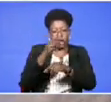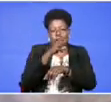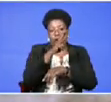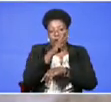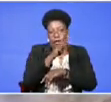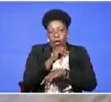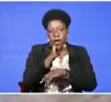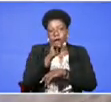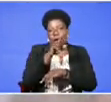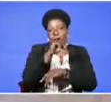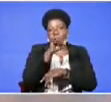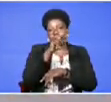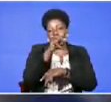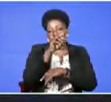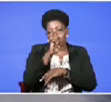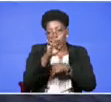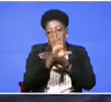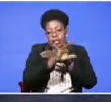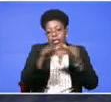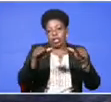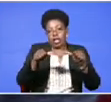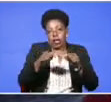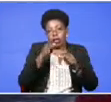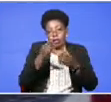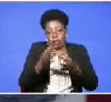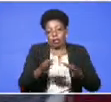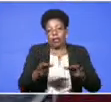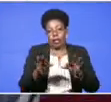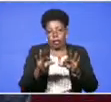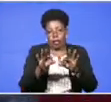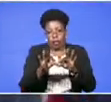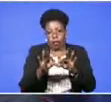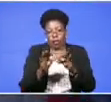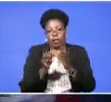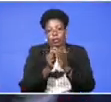areas must be a priority. Antoinette Smith, ZNS Network News.